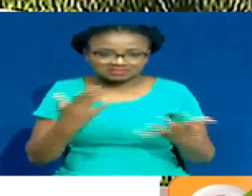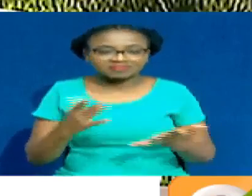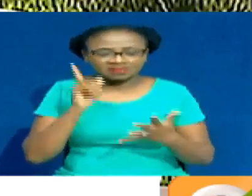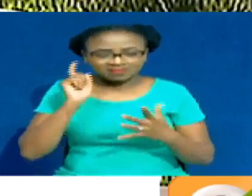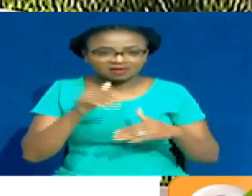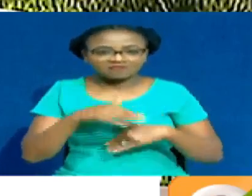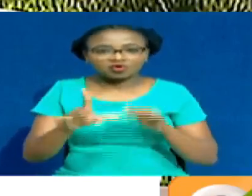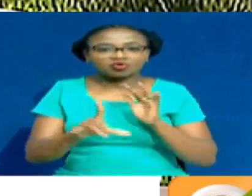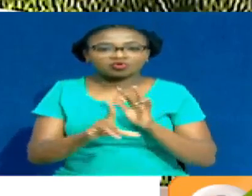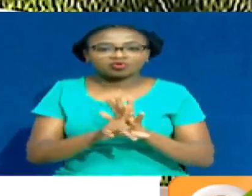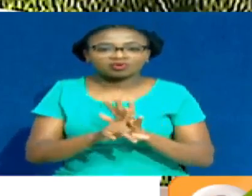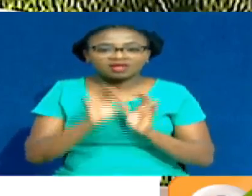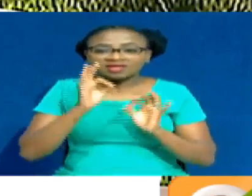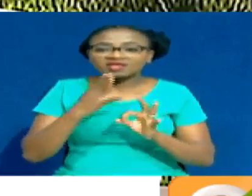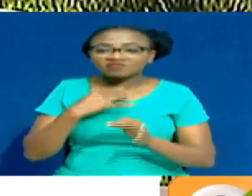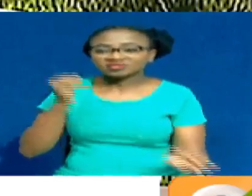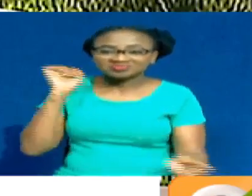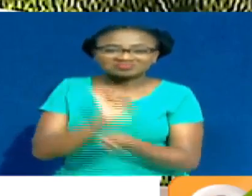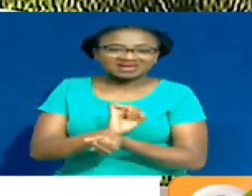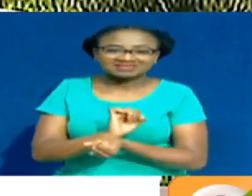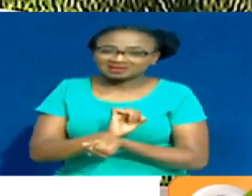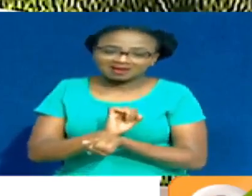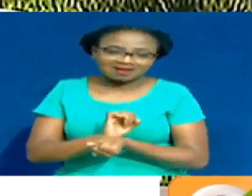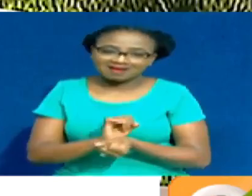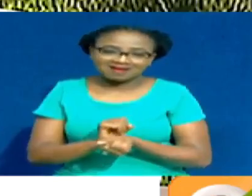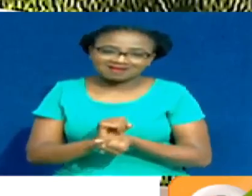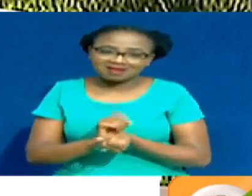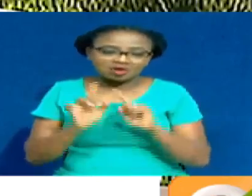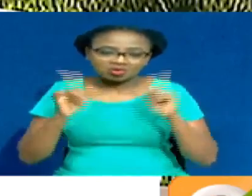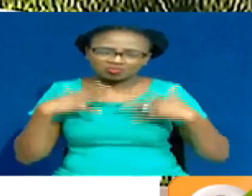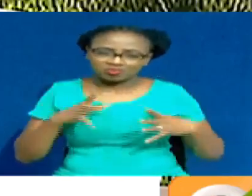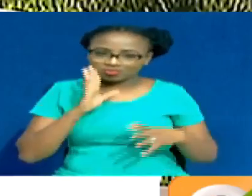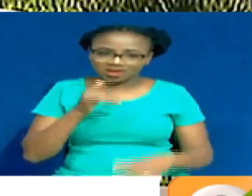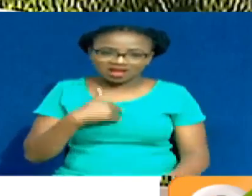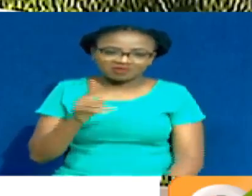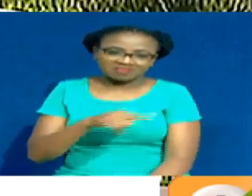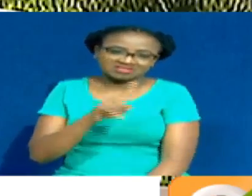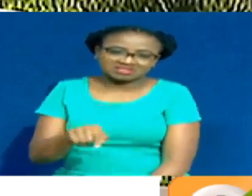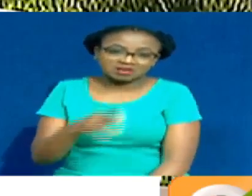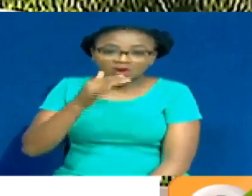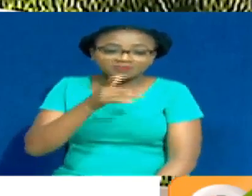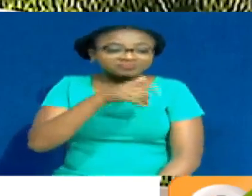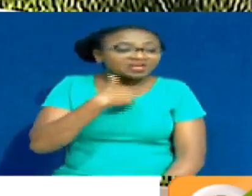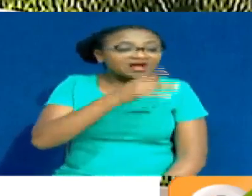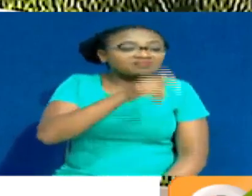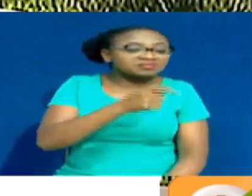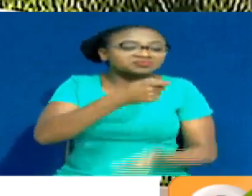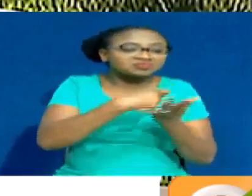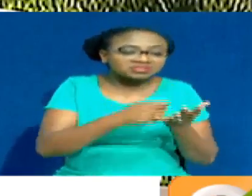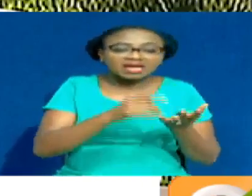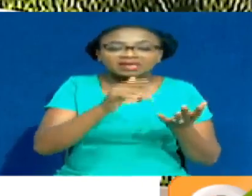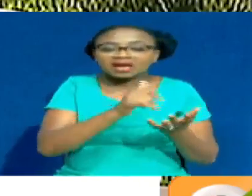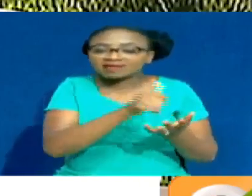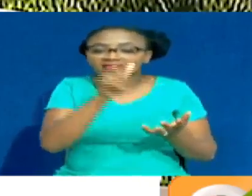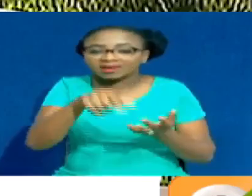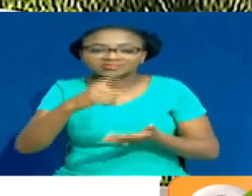for people to punish, we will never digitize, because all of us will be culpable. Because somebody signed it, somebody approved. It